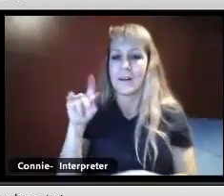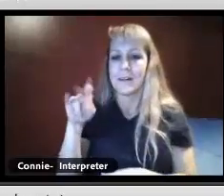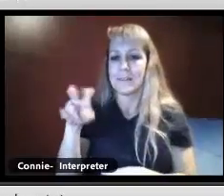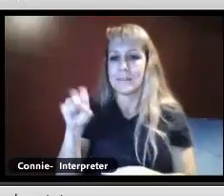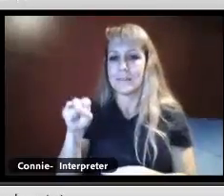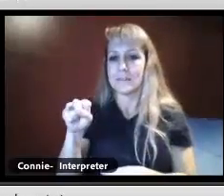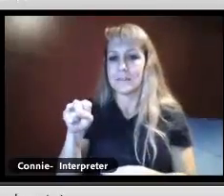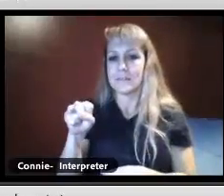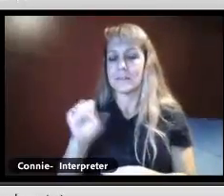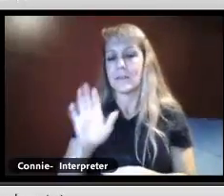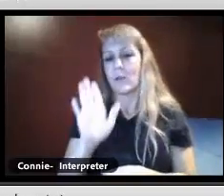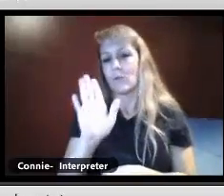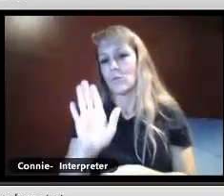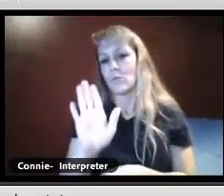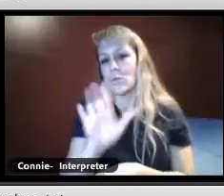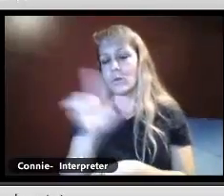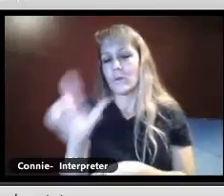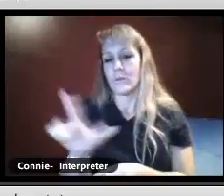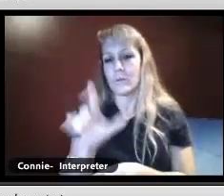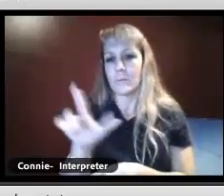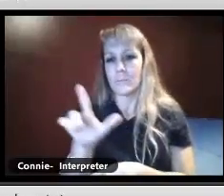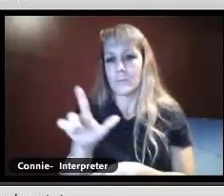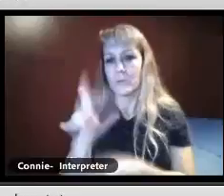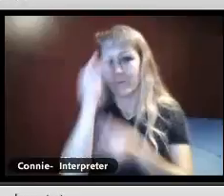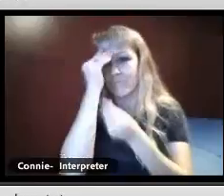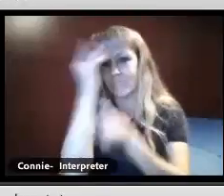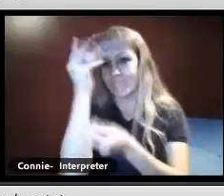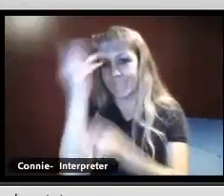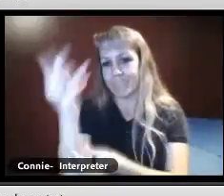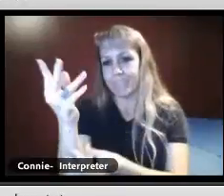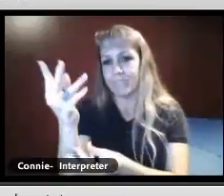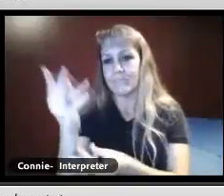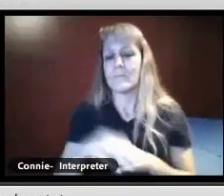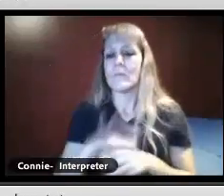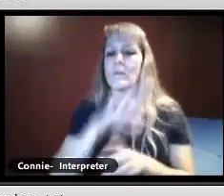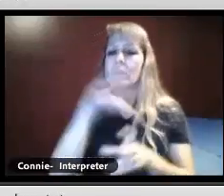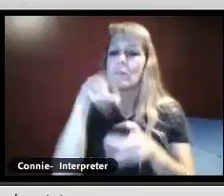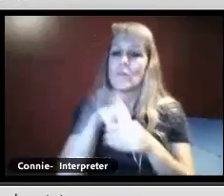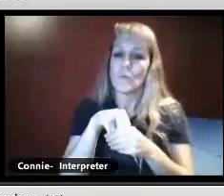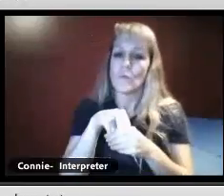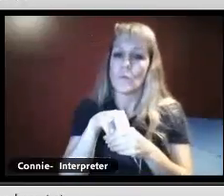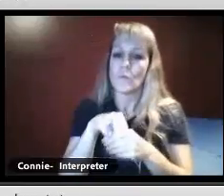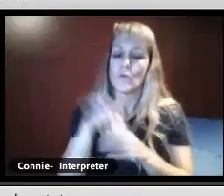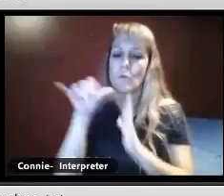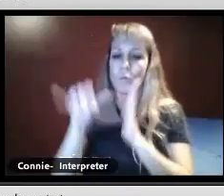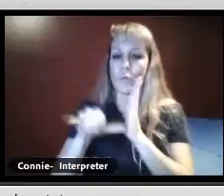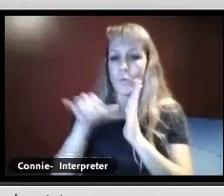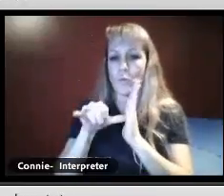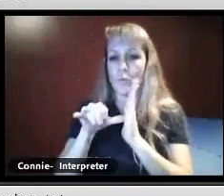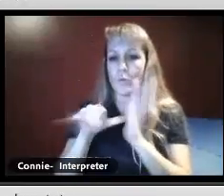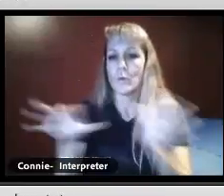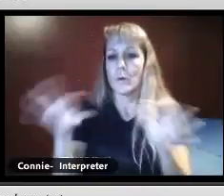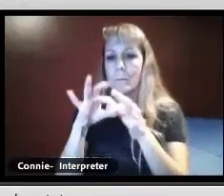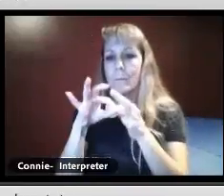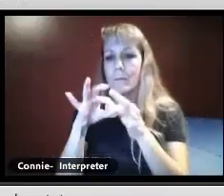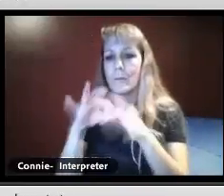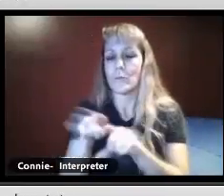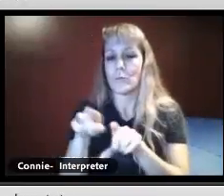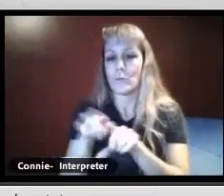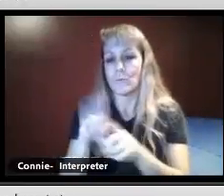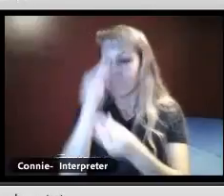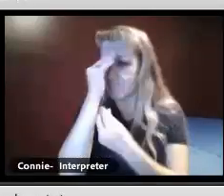own, among your own library materials, include the YouTube link and let folks